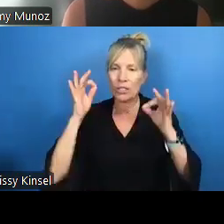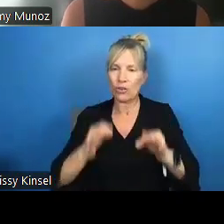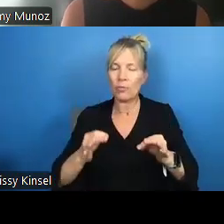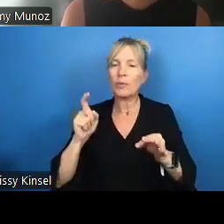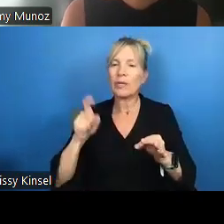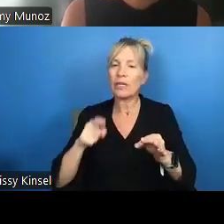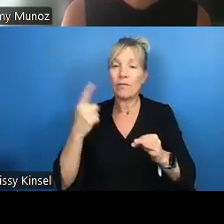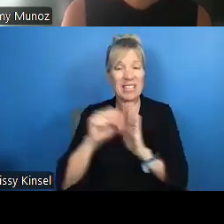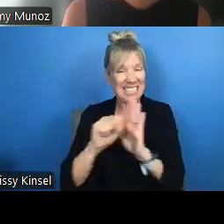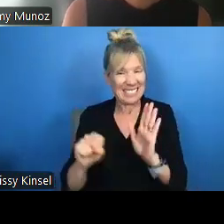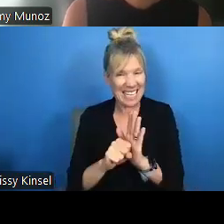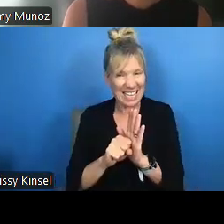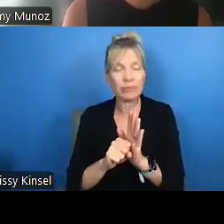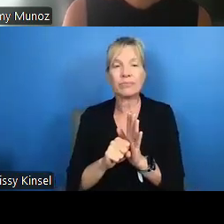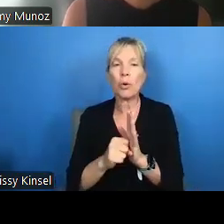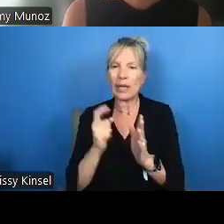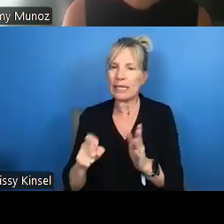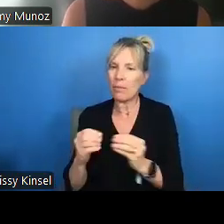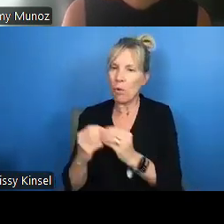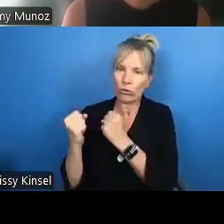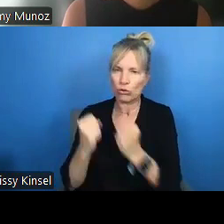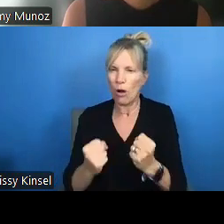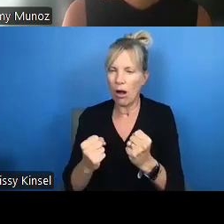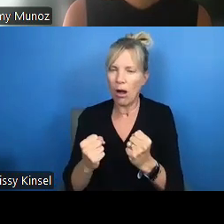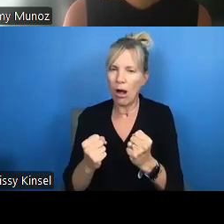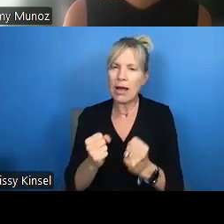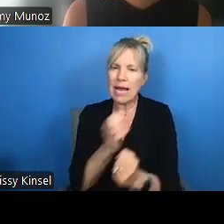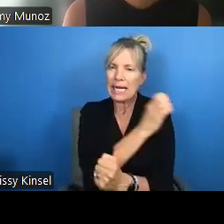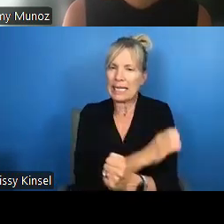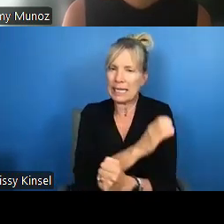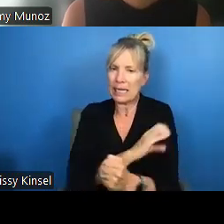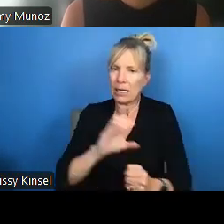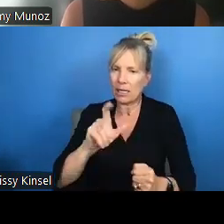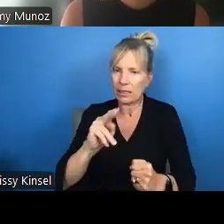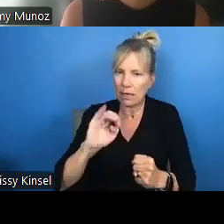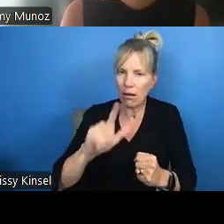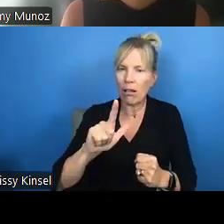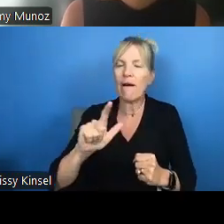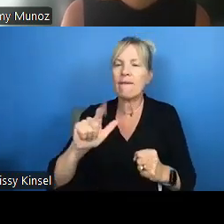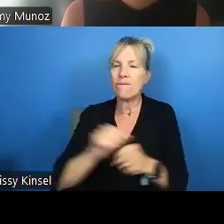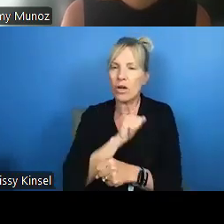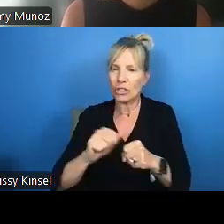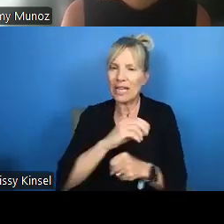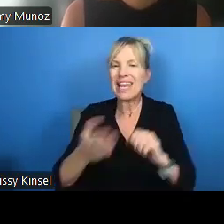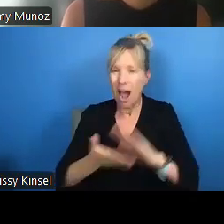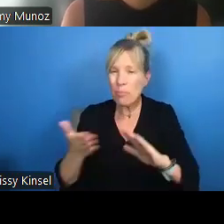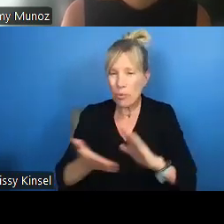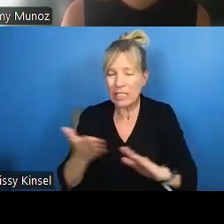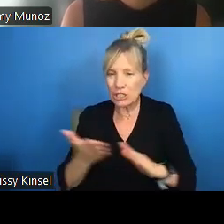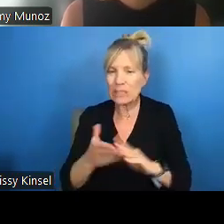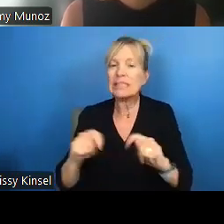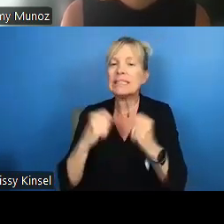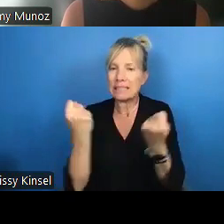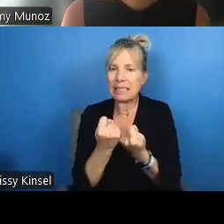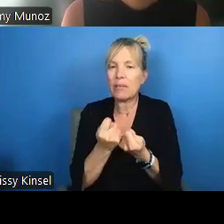the state level is really a strong kind of clinical function and clinical operations team at